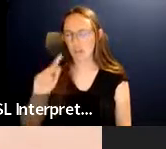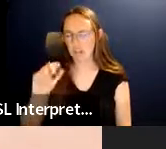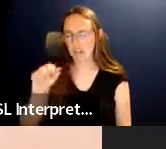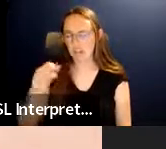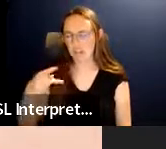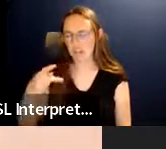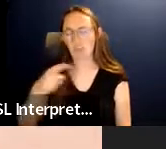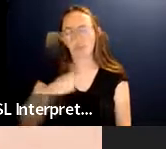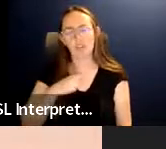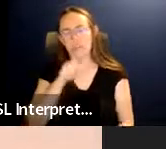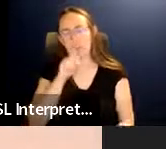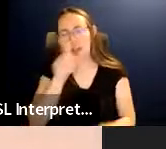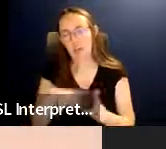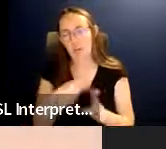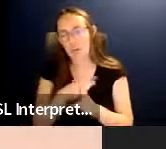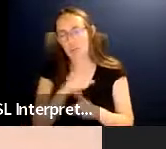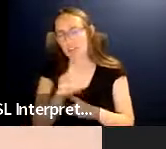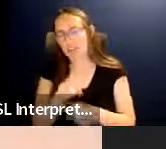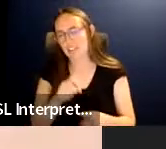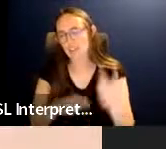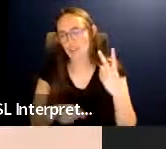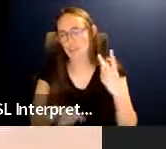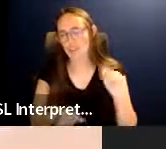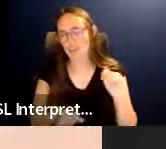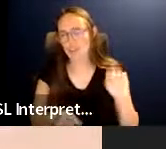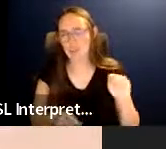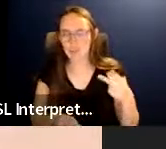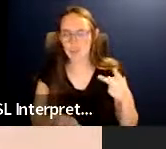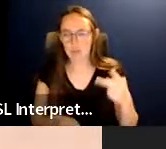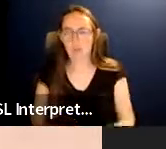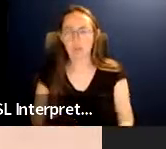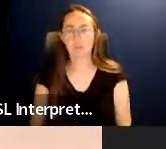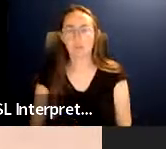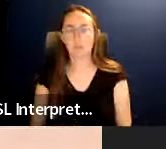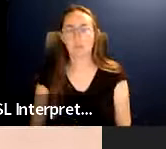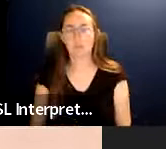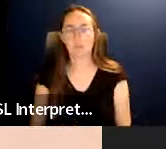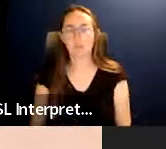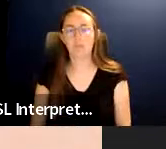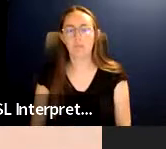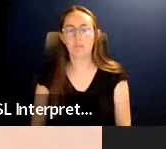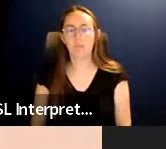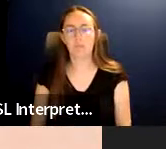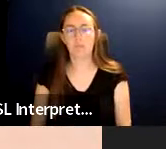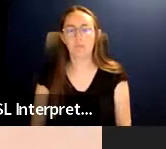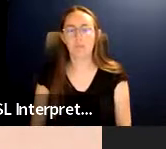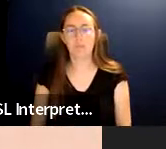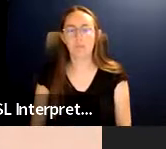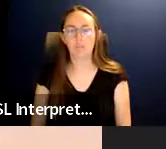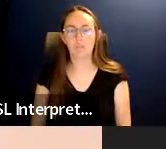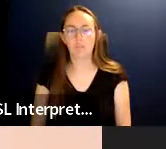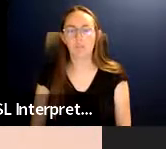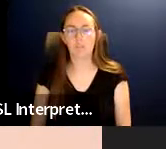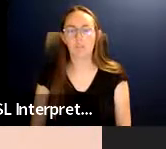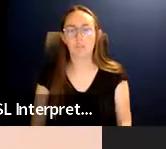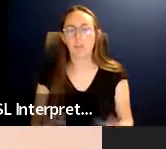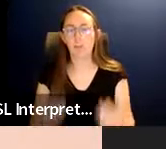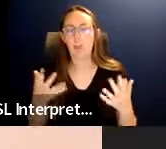2 because looking at this. But I also want it to telescope, so I don't want to interfere with it